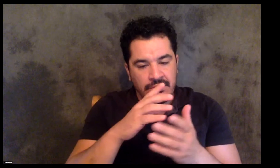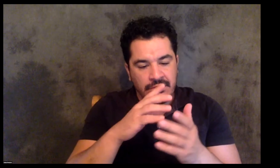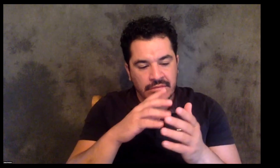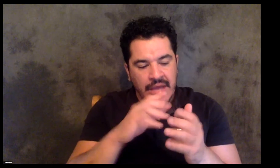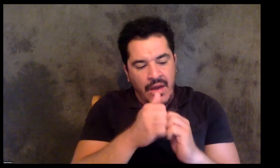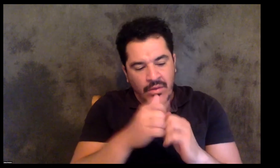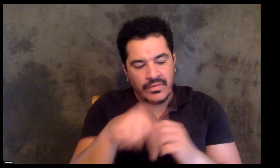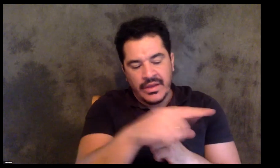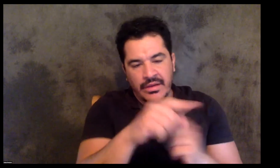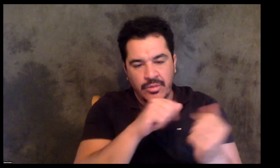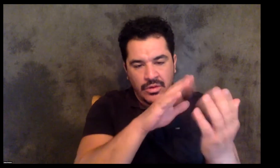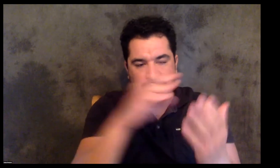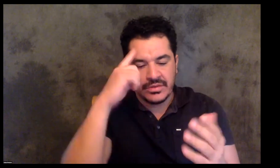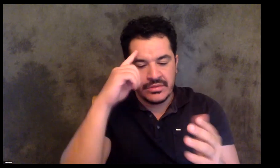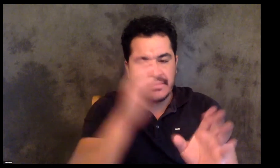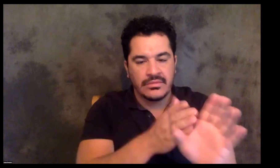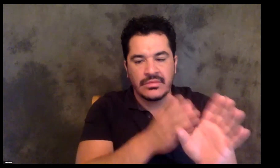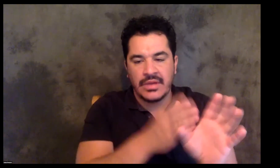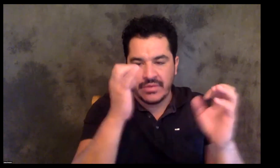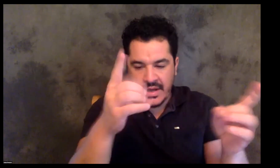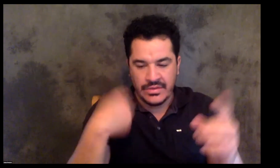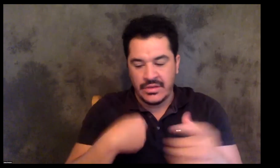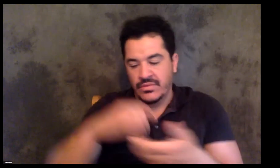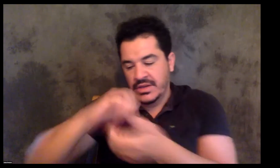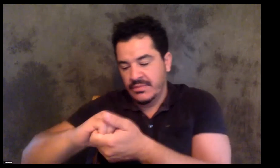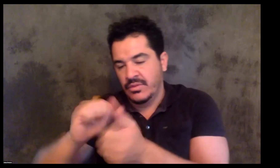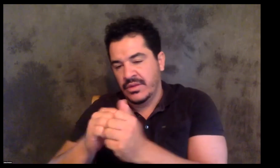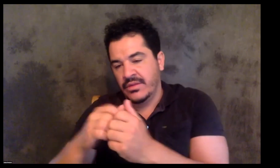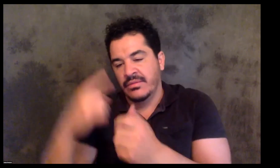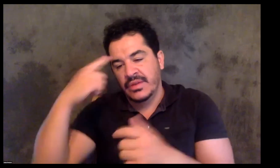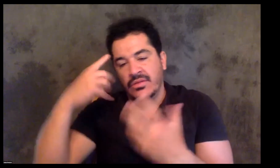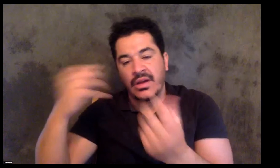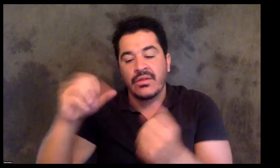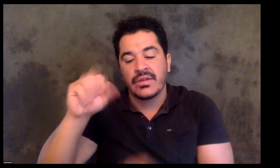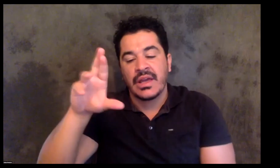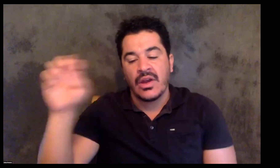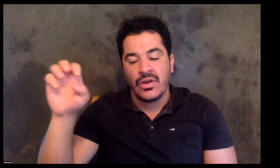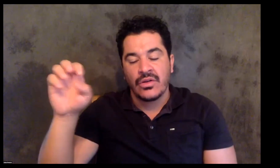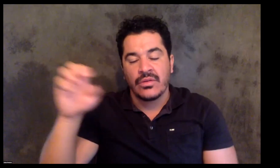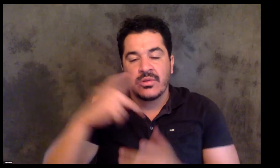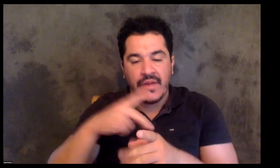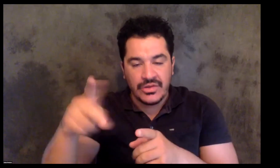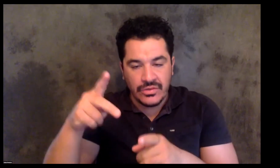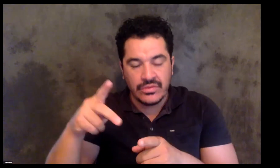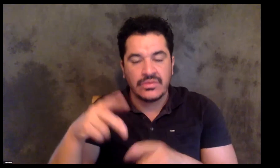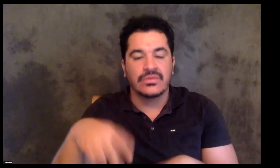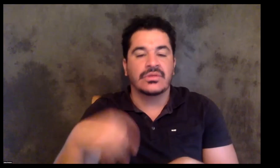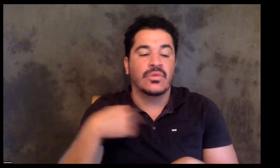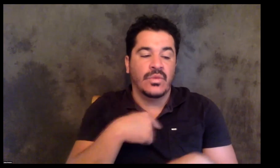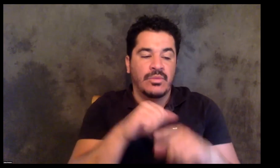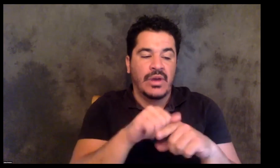teamed up with a few mental health care professionals, and we looked at mostly practice within positive psychology. We didn't want